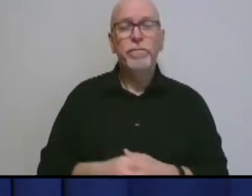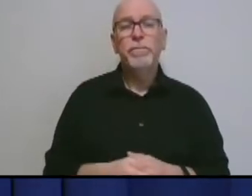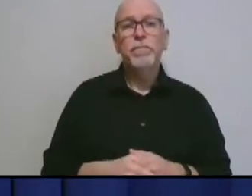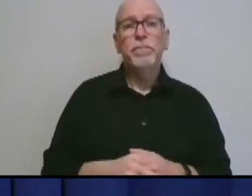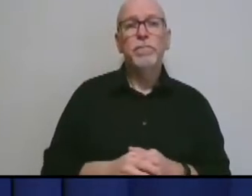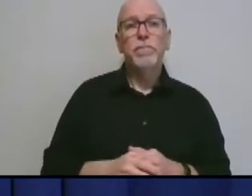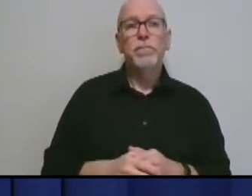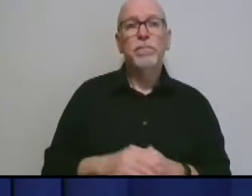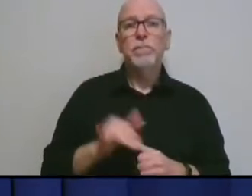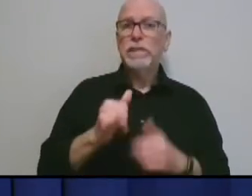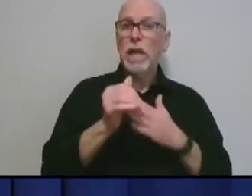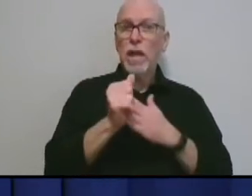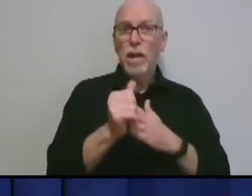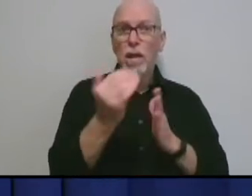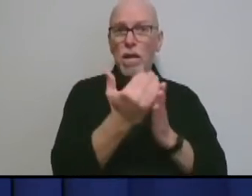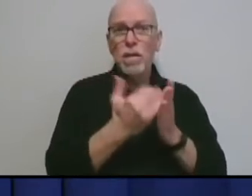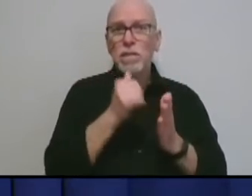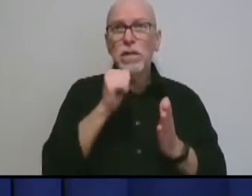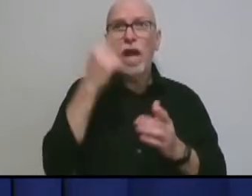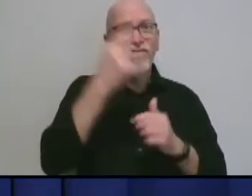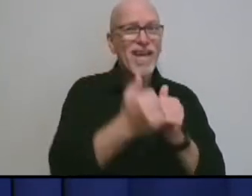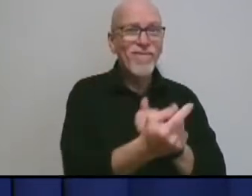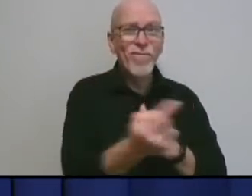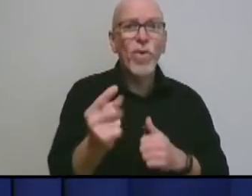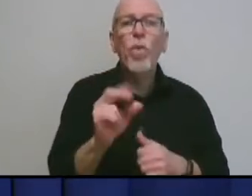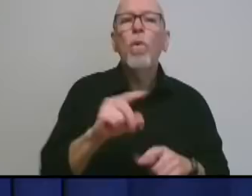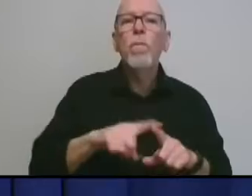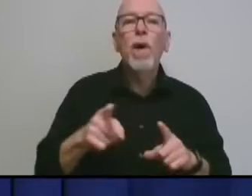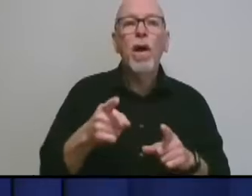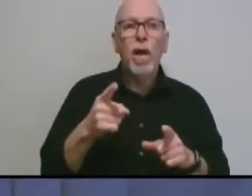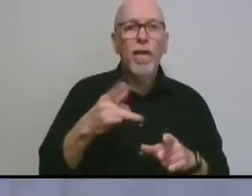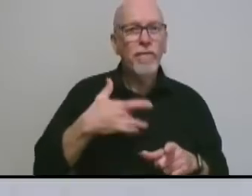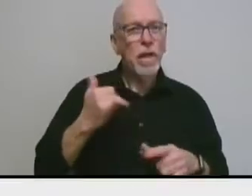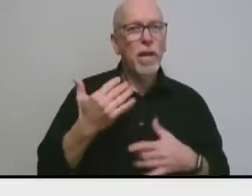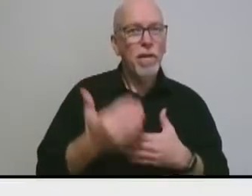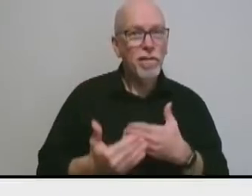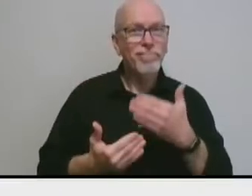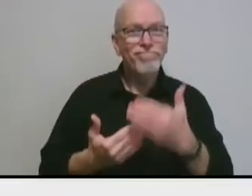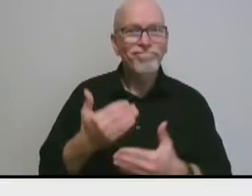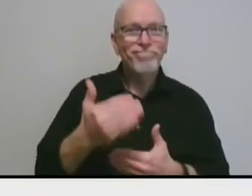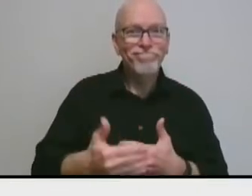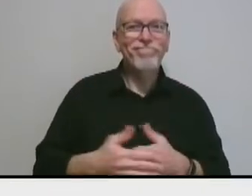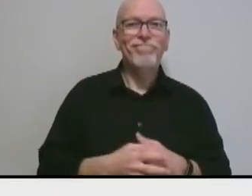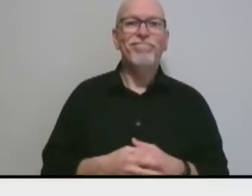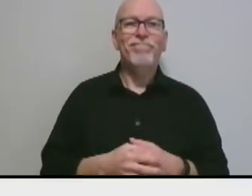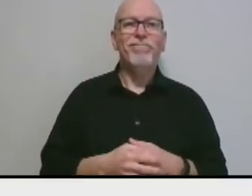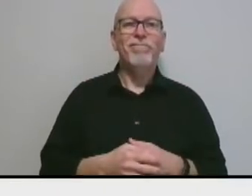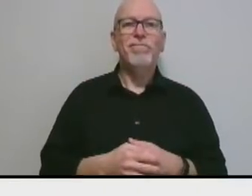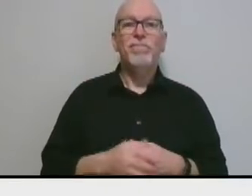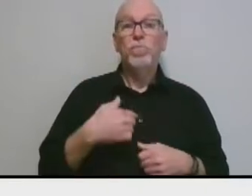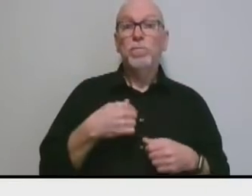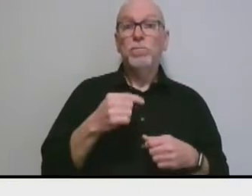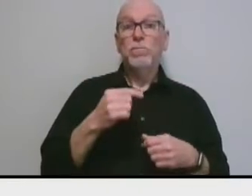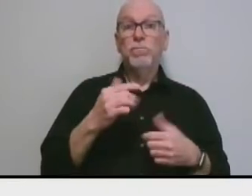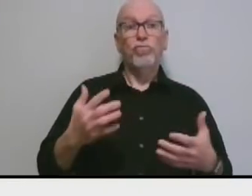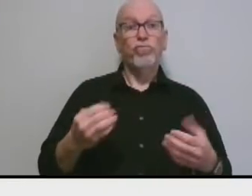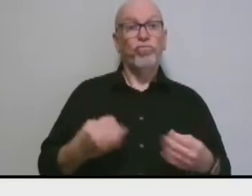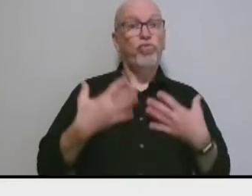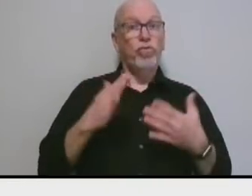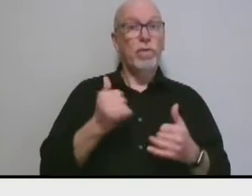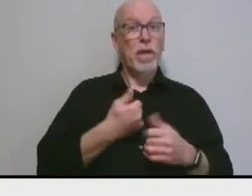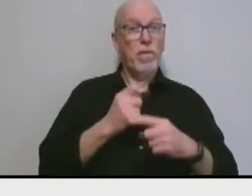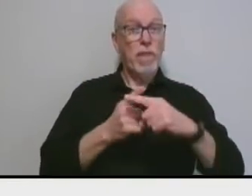won't apply to everyone, but it's definitely another step forward. We also are encouraged by our positivity rate, which stands